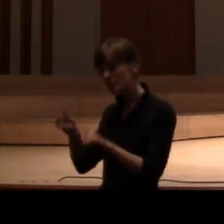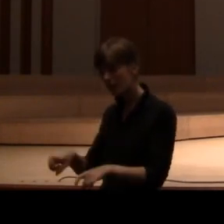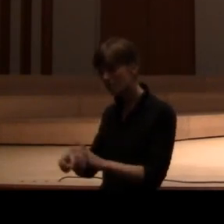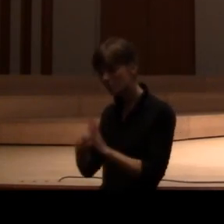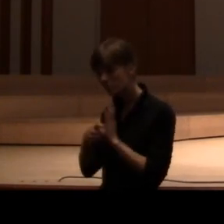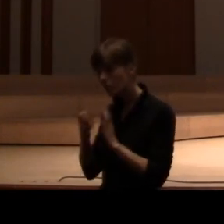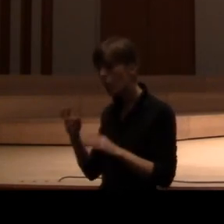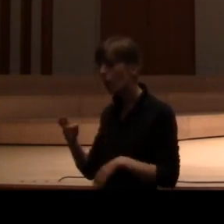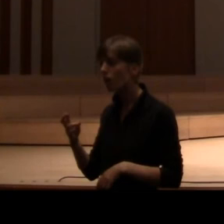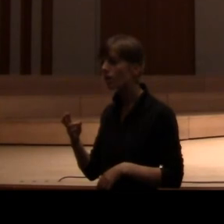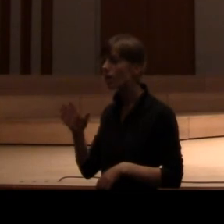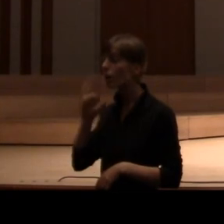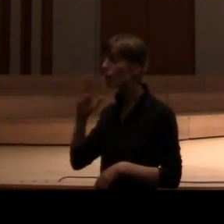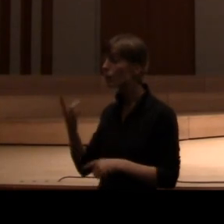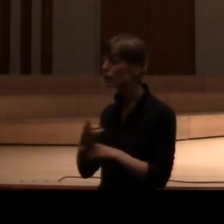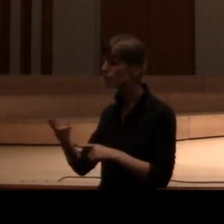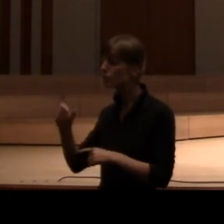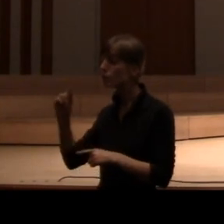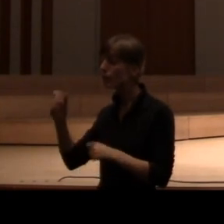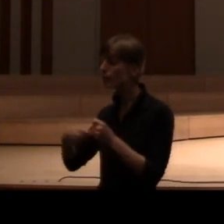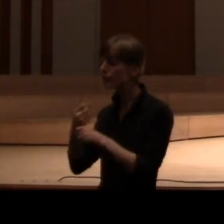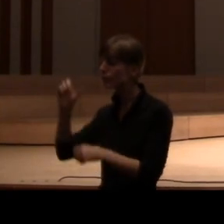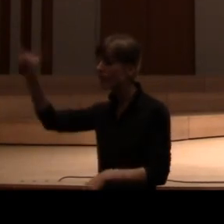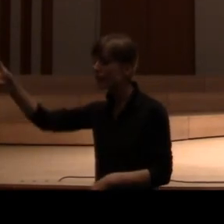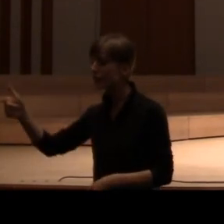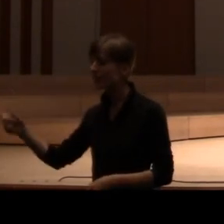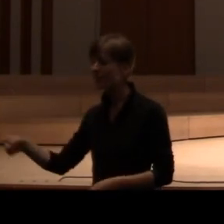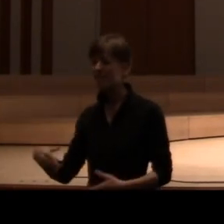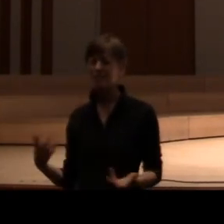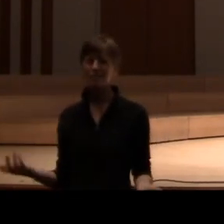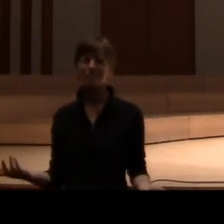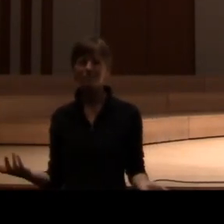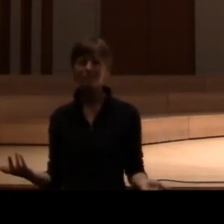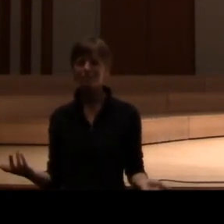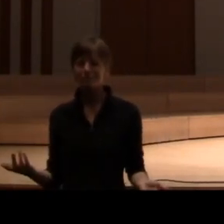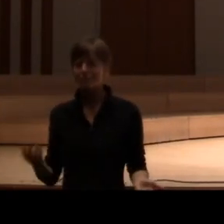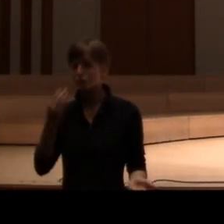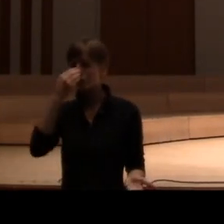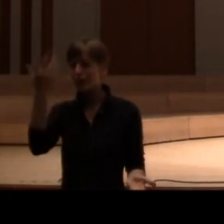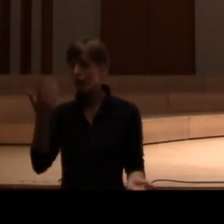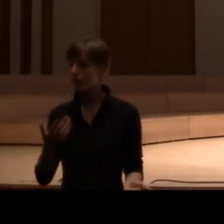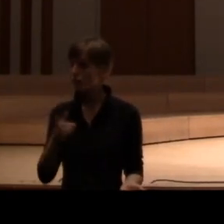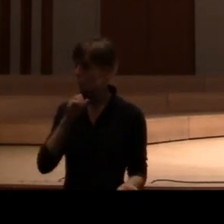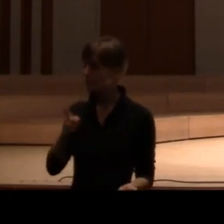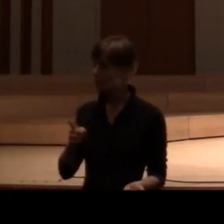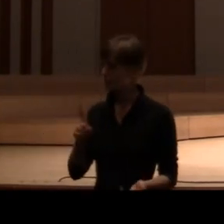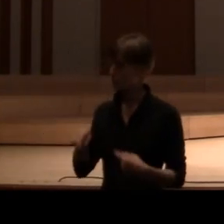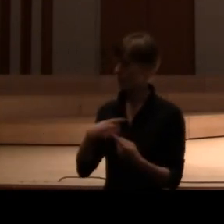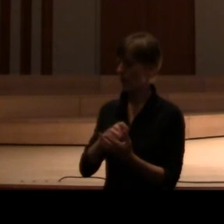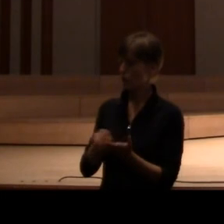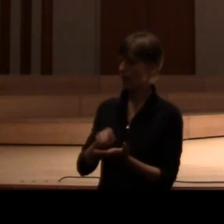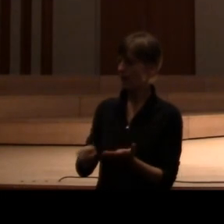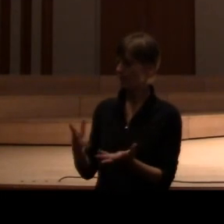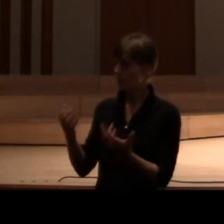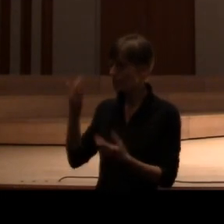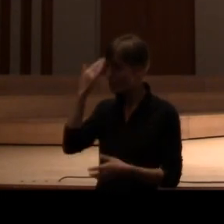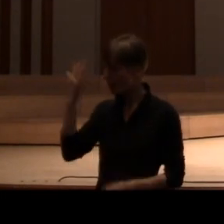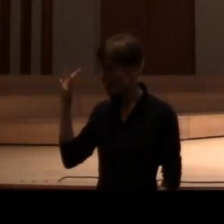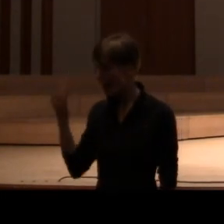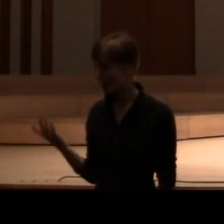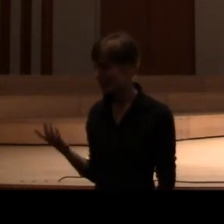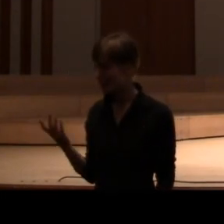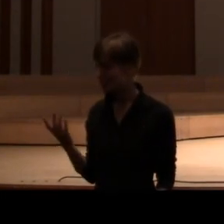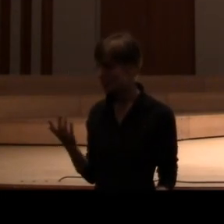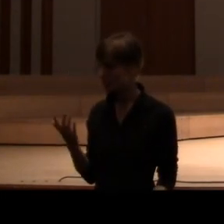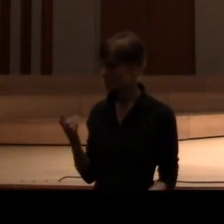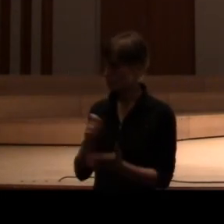now is often not satisfying enough for even I love writing. I want to know why I'm writing this essay or why I'm writing this poem